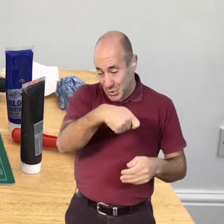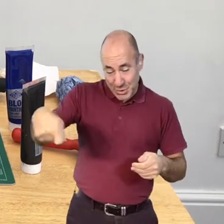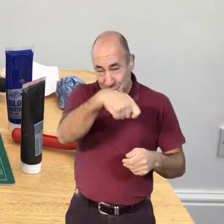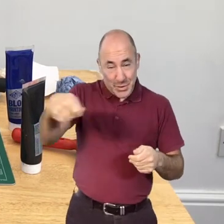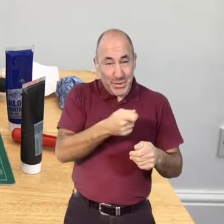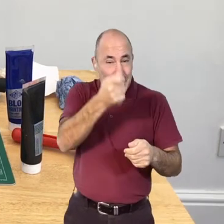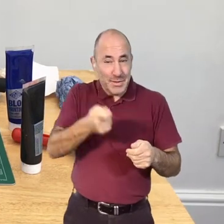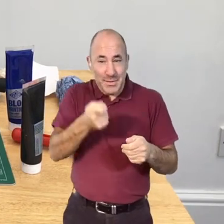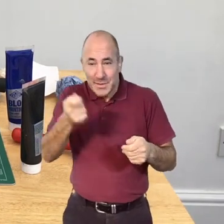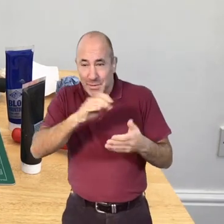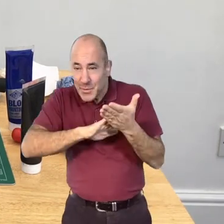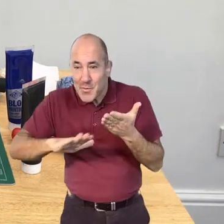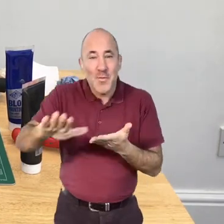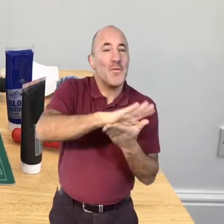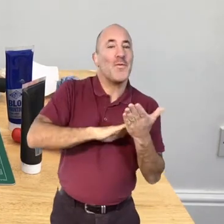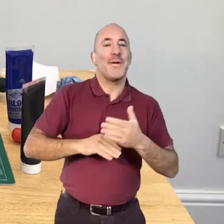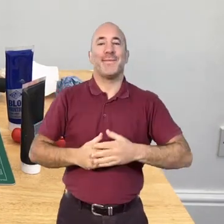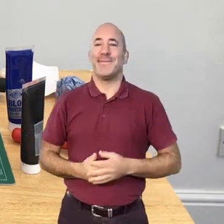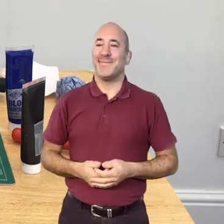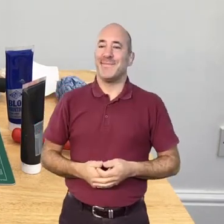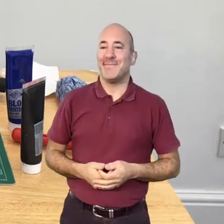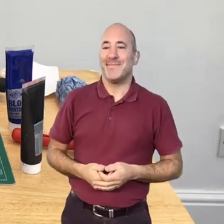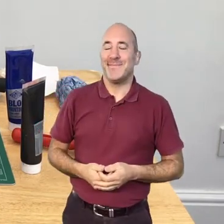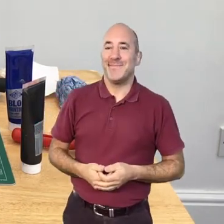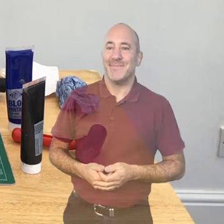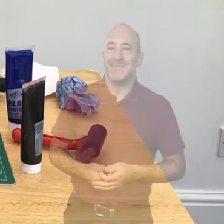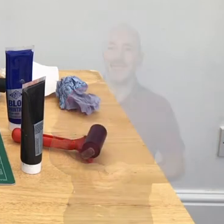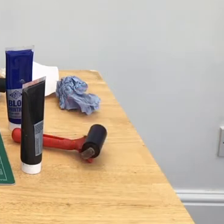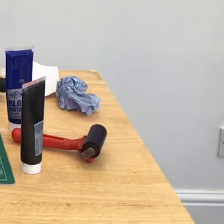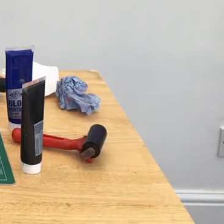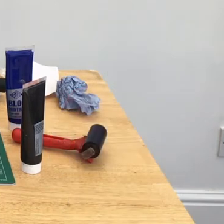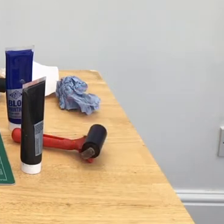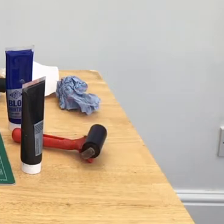So mine is really rolled out.